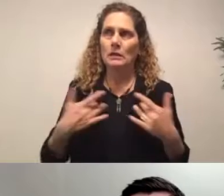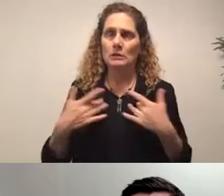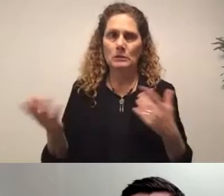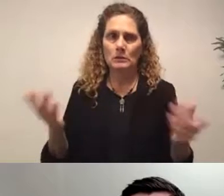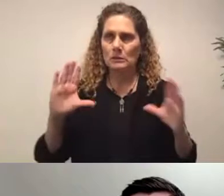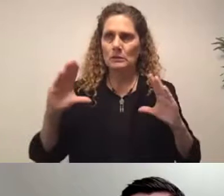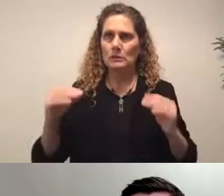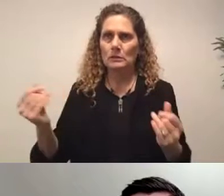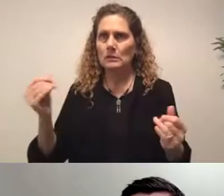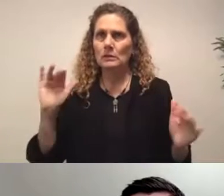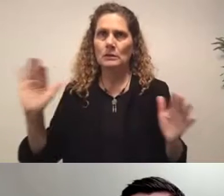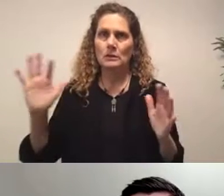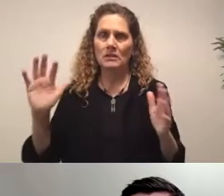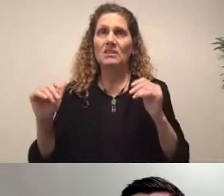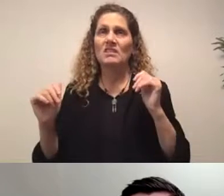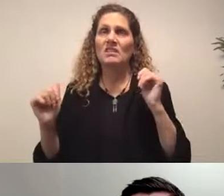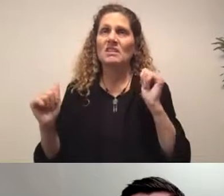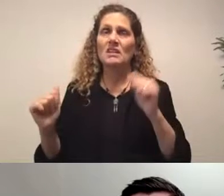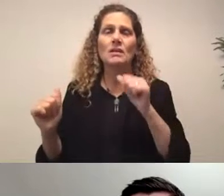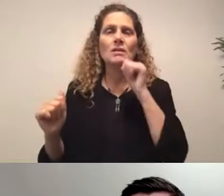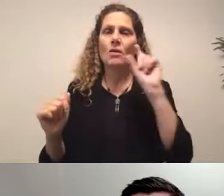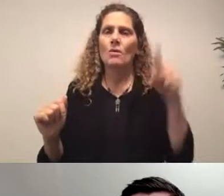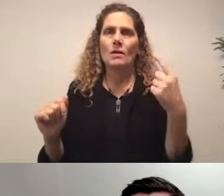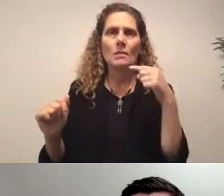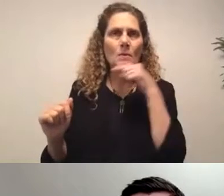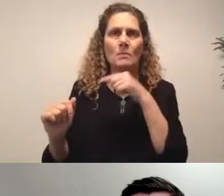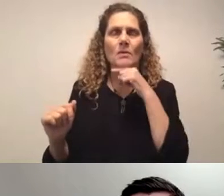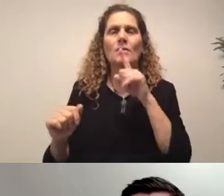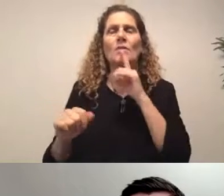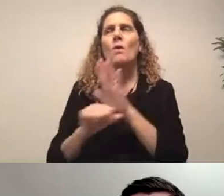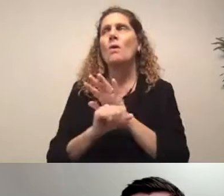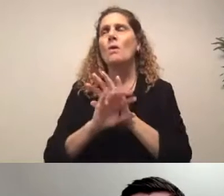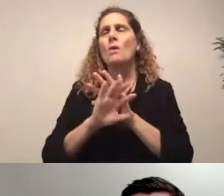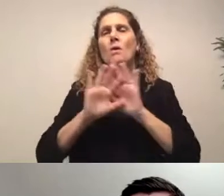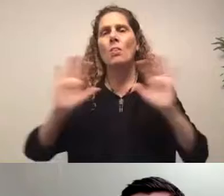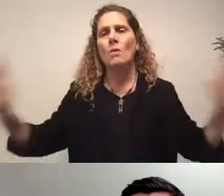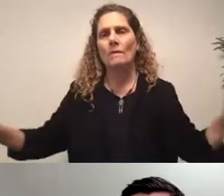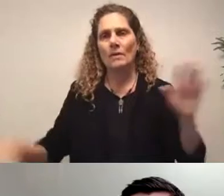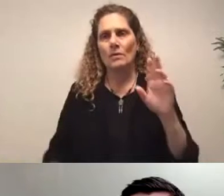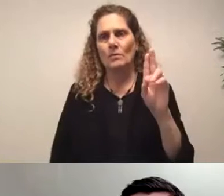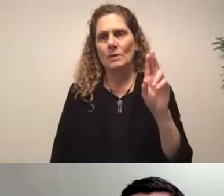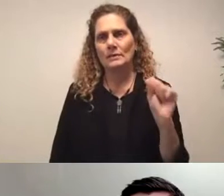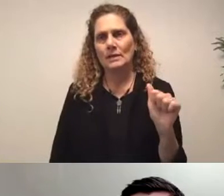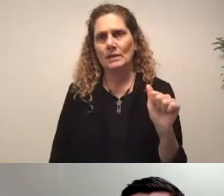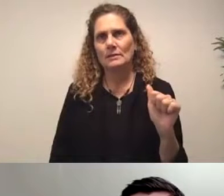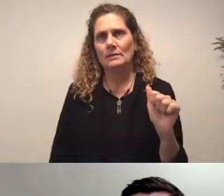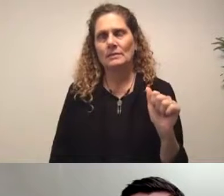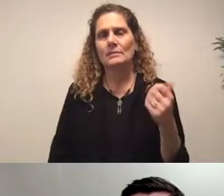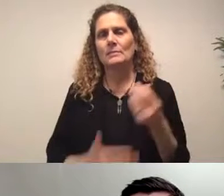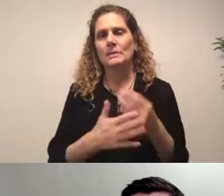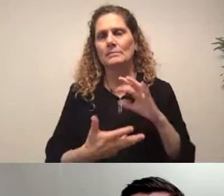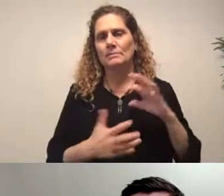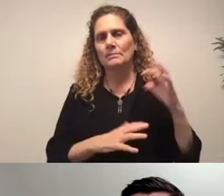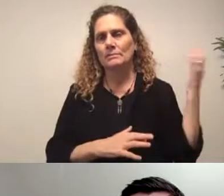just in Milwaukee, but in this nation, if we don't have that assistance at the local level. Finally, small businesses. I'm very concerned about the